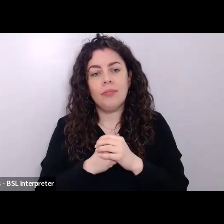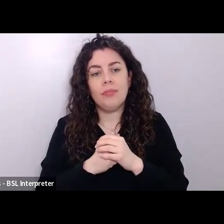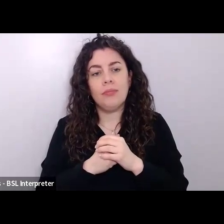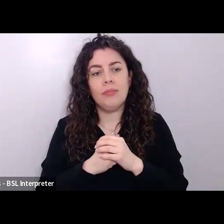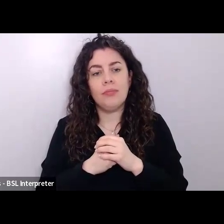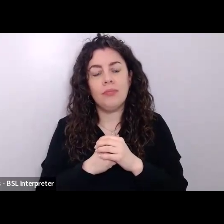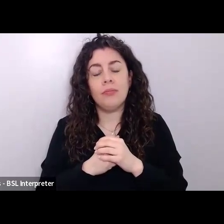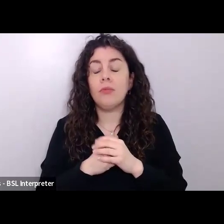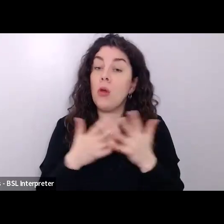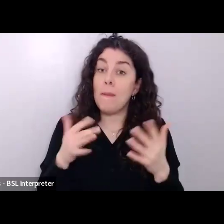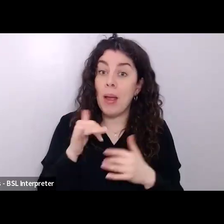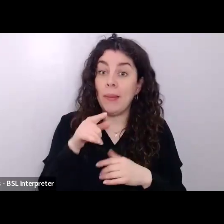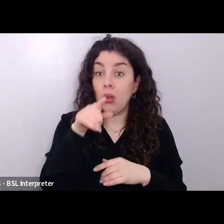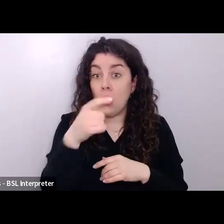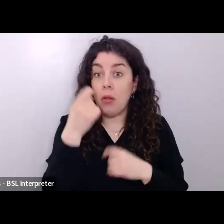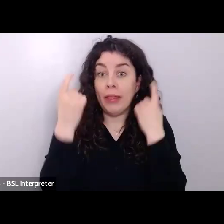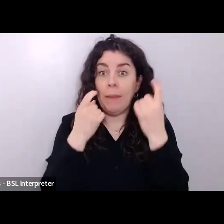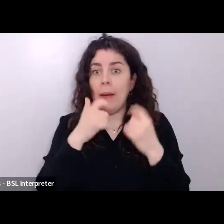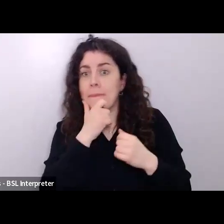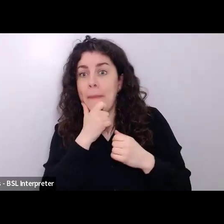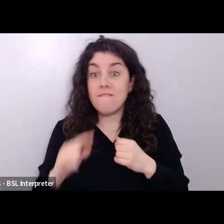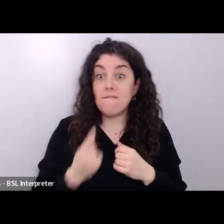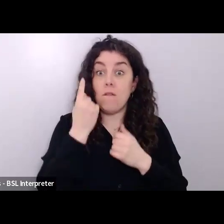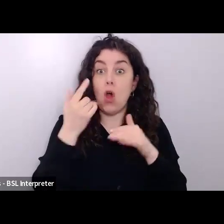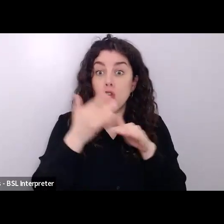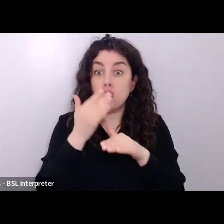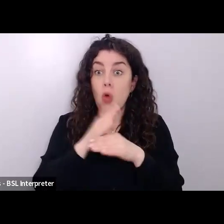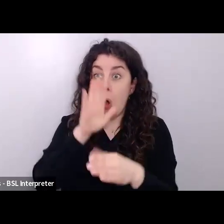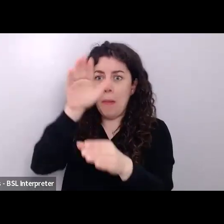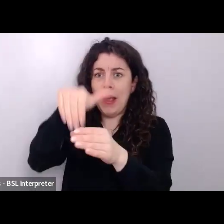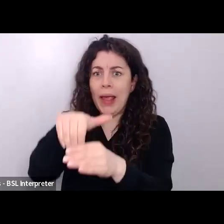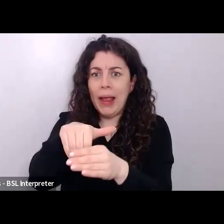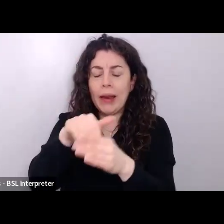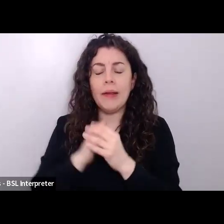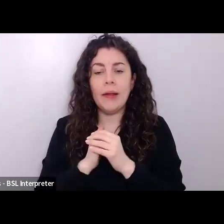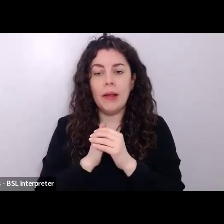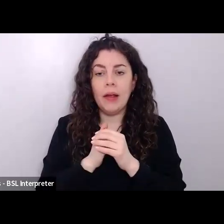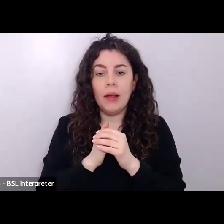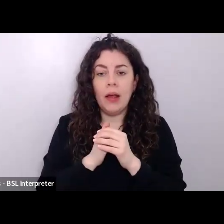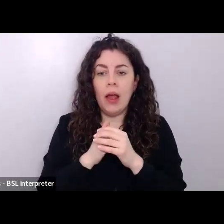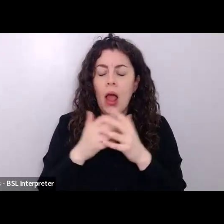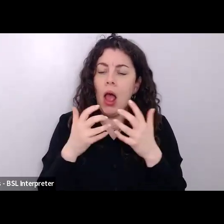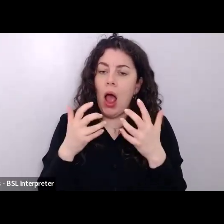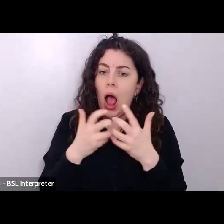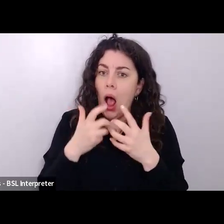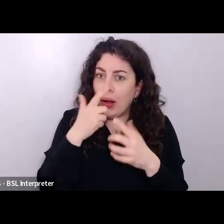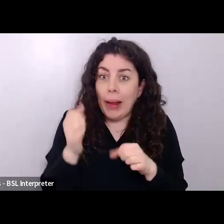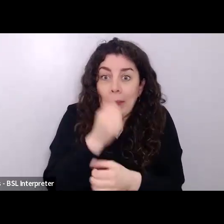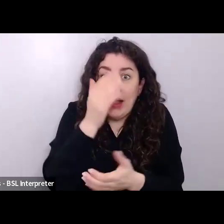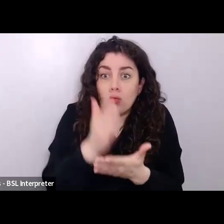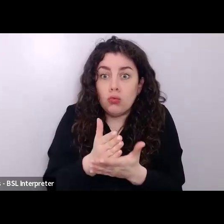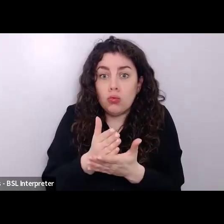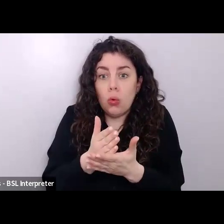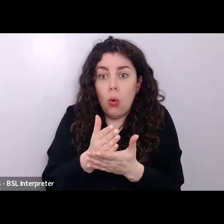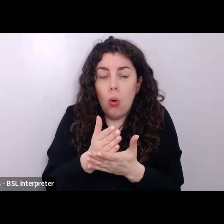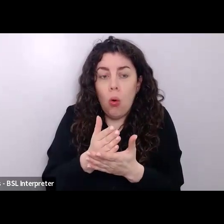about going into your first role, how can you increase that probability of, firstly,